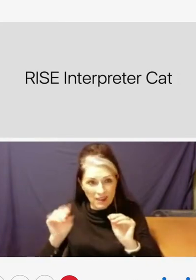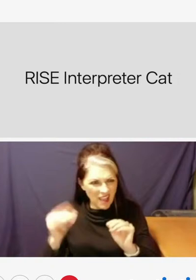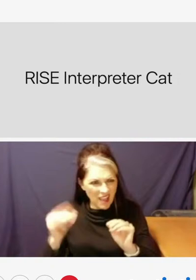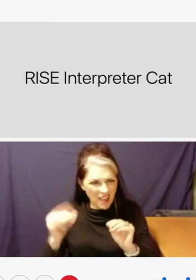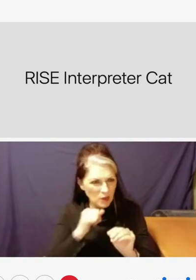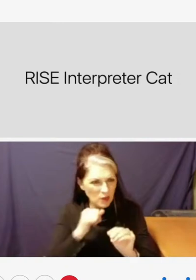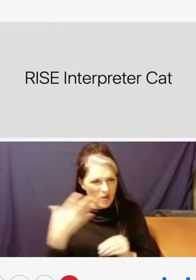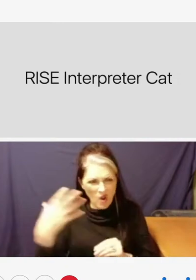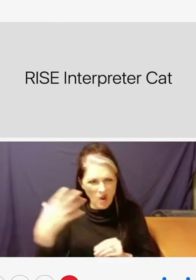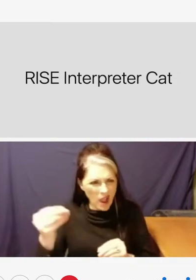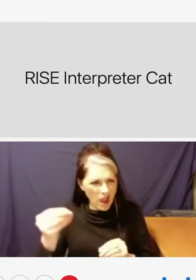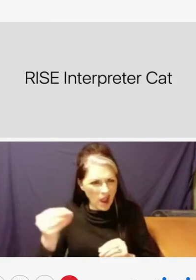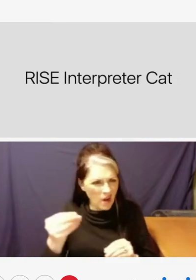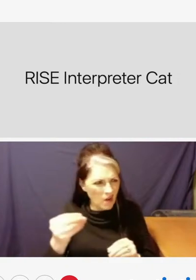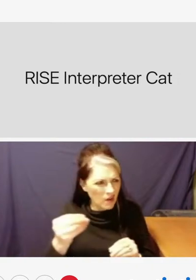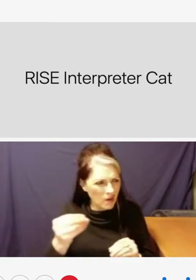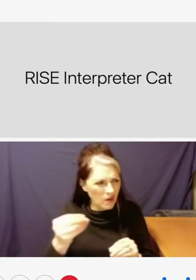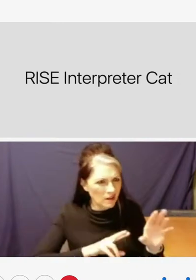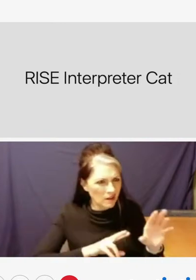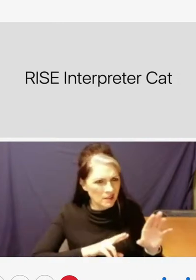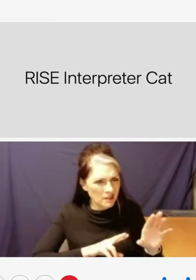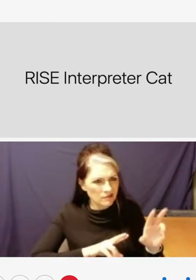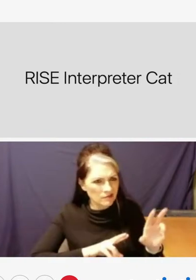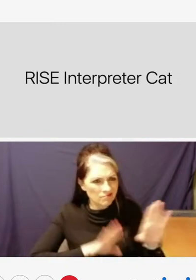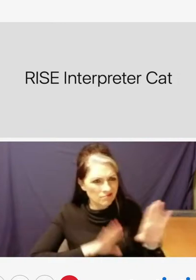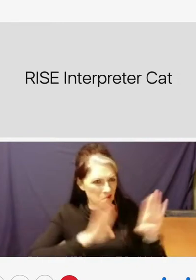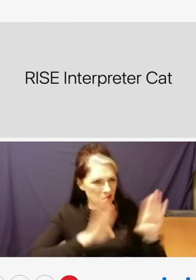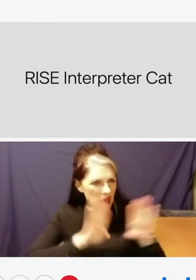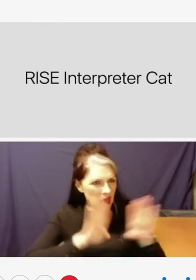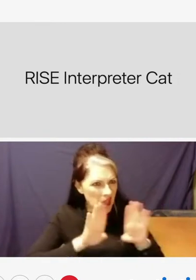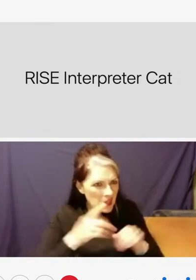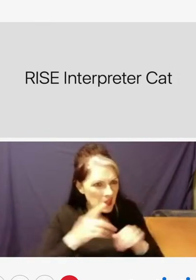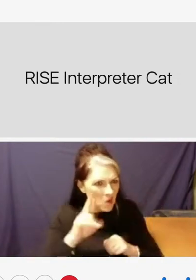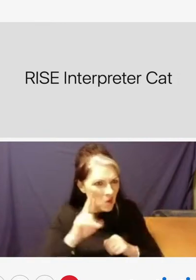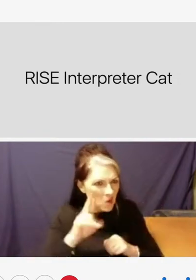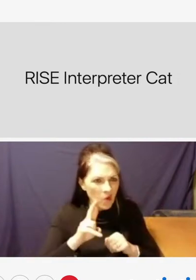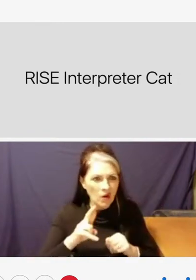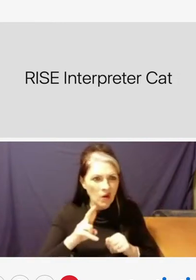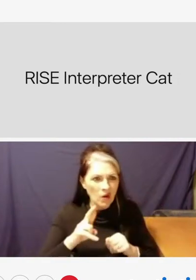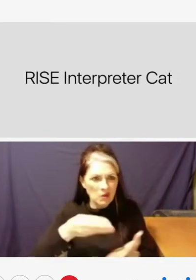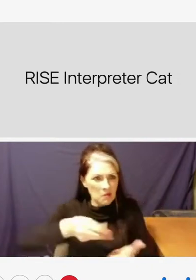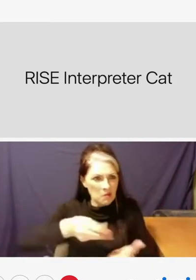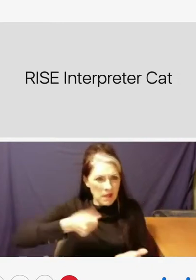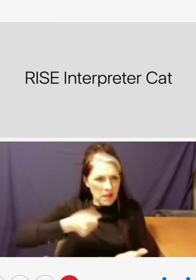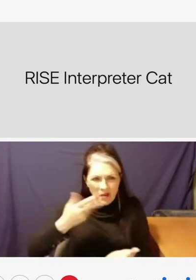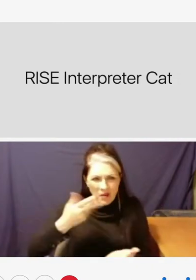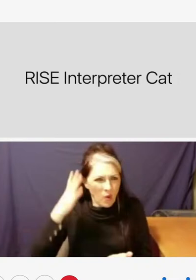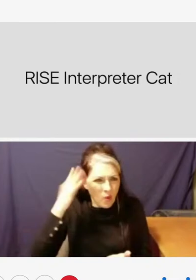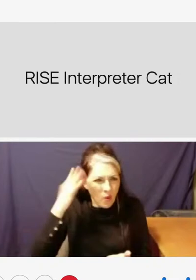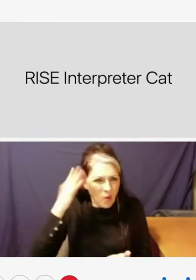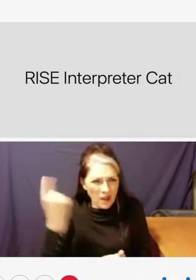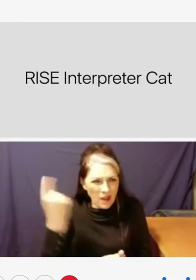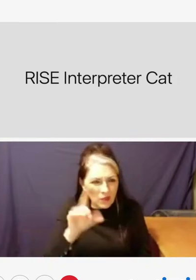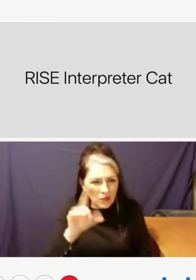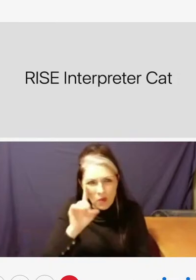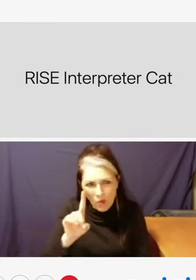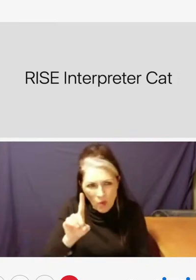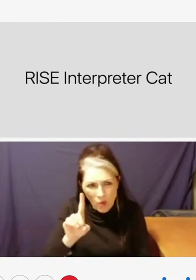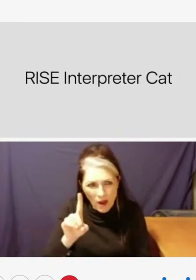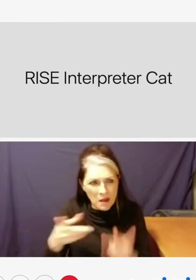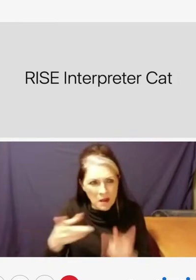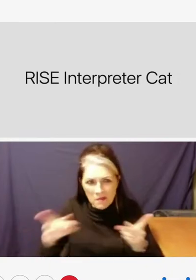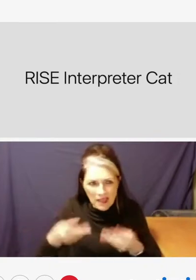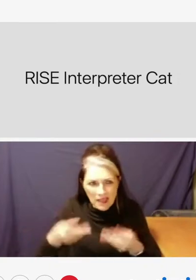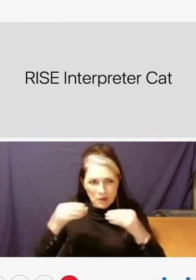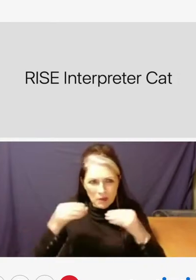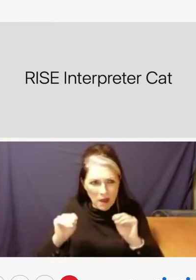do we have a or is it a piggyback is it what is it why are we always buying I just want to know why we always buy from one vendor and that we don't